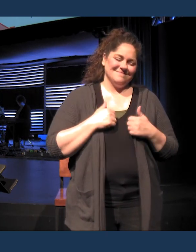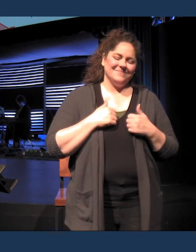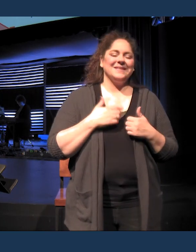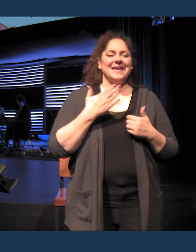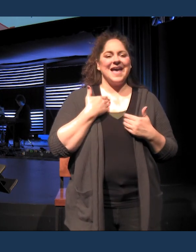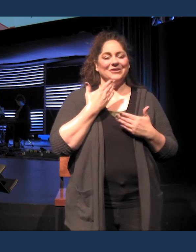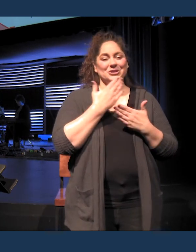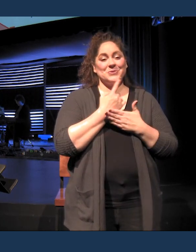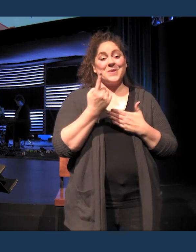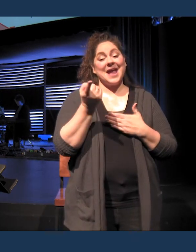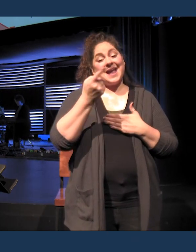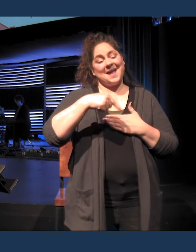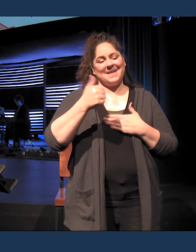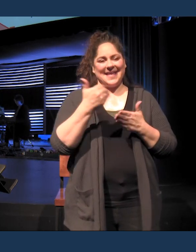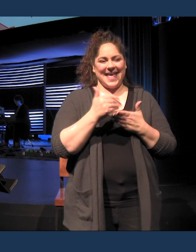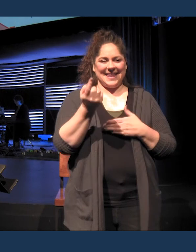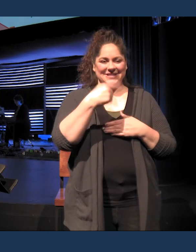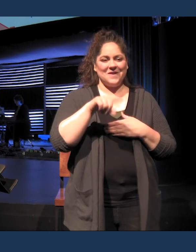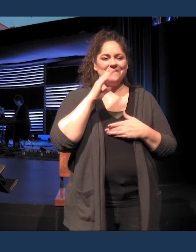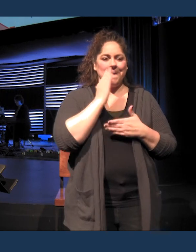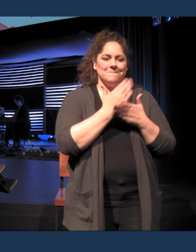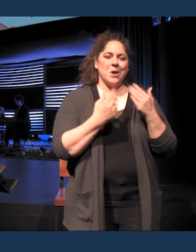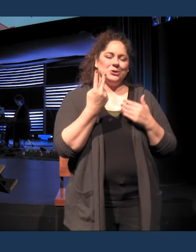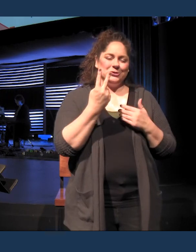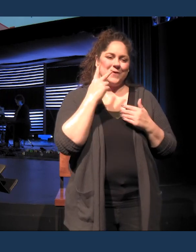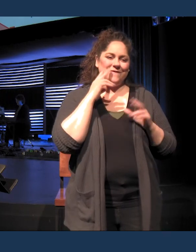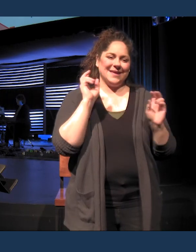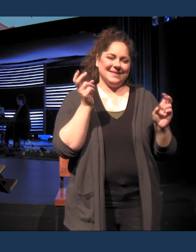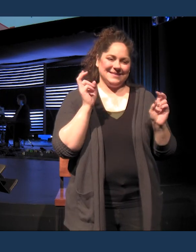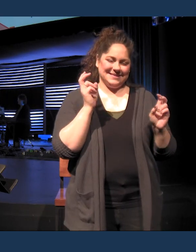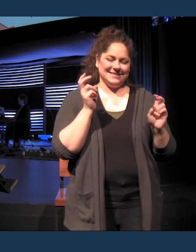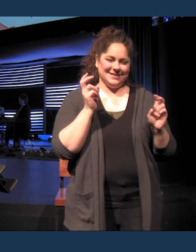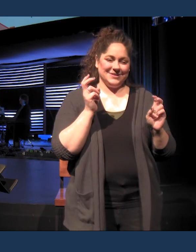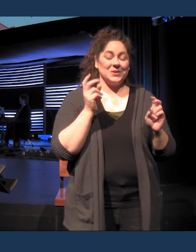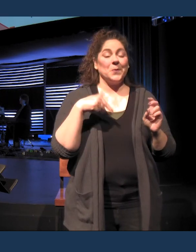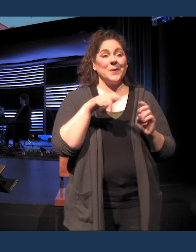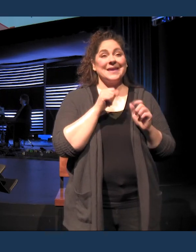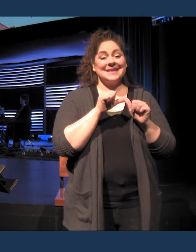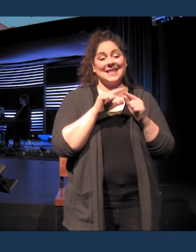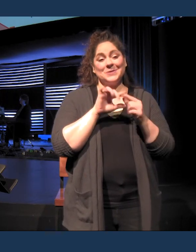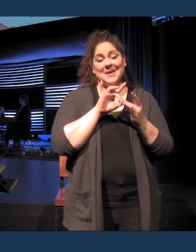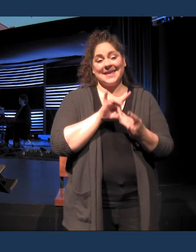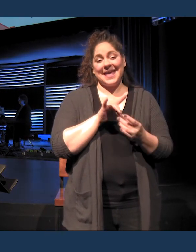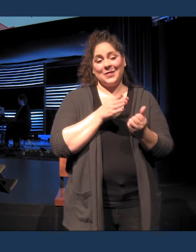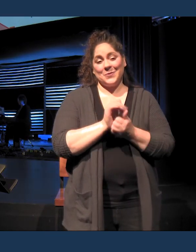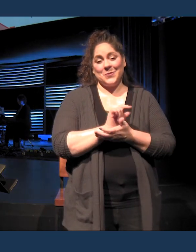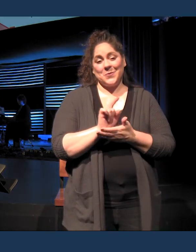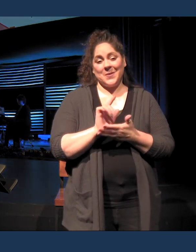great week. Make sure you come back next weekend for part two of our series. But let's stay connected all throughout the week.